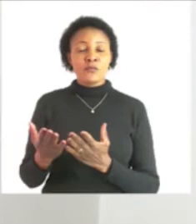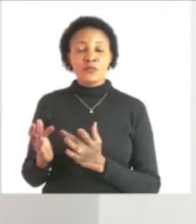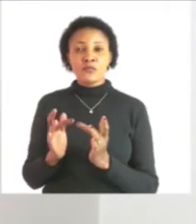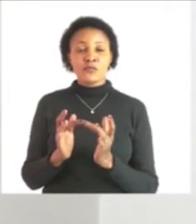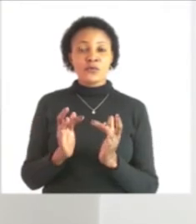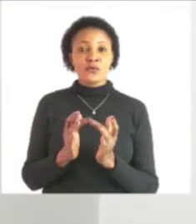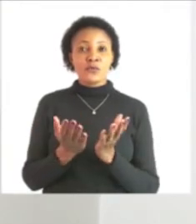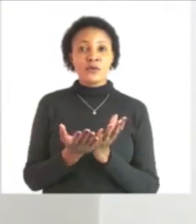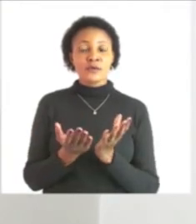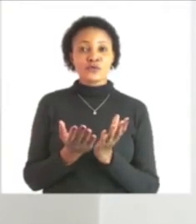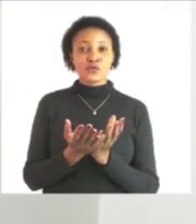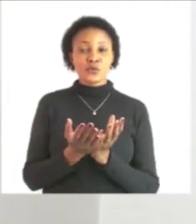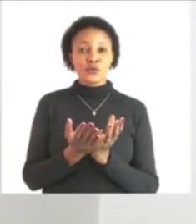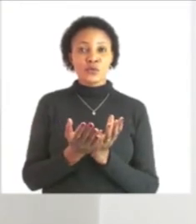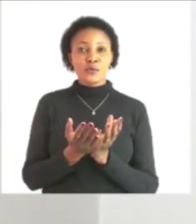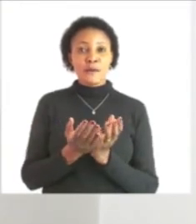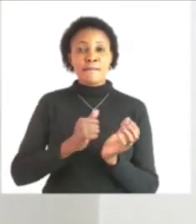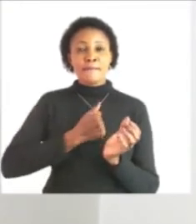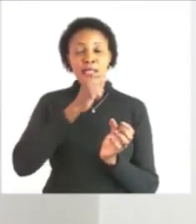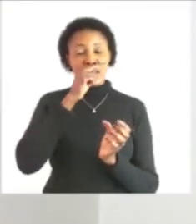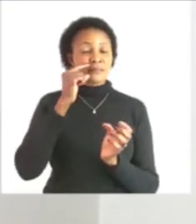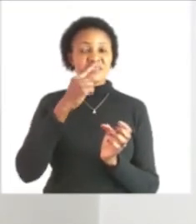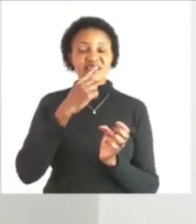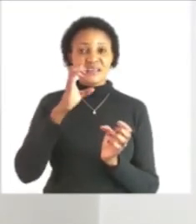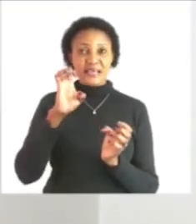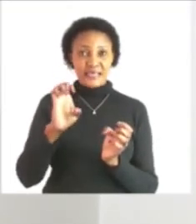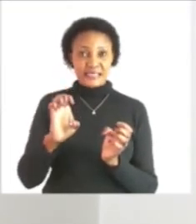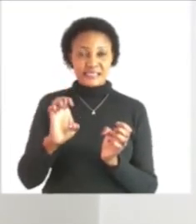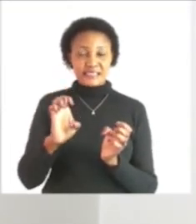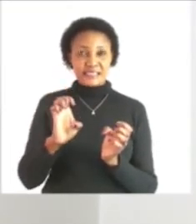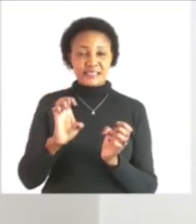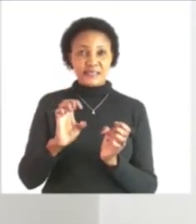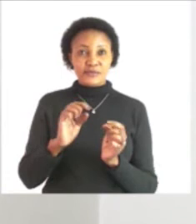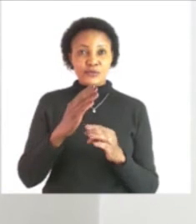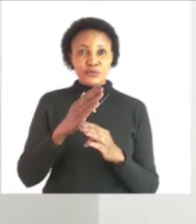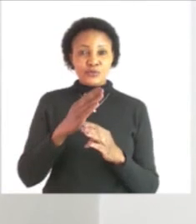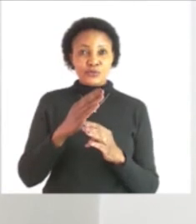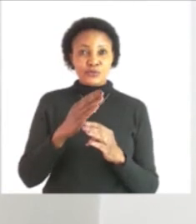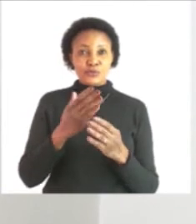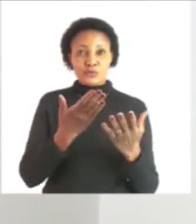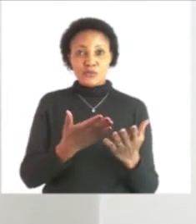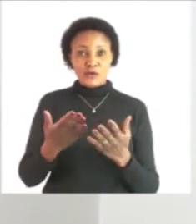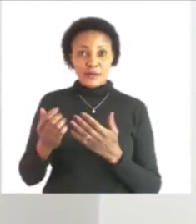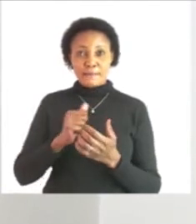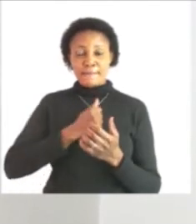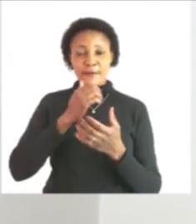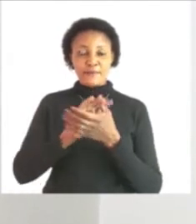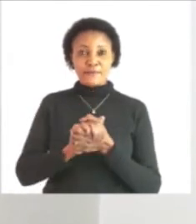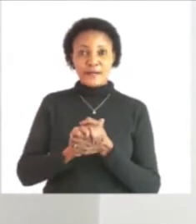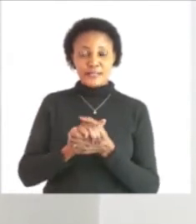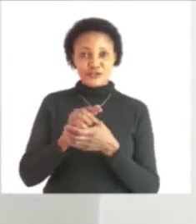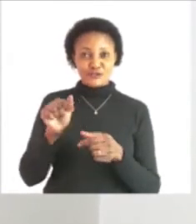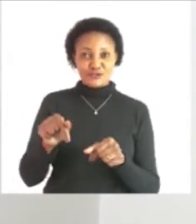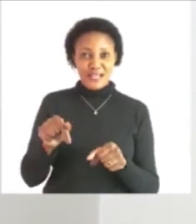Welcome to MyZone Online School. My name is Priska Kogas, and I would like to welcome my friend here with